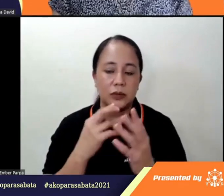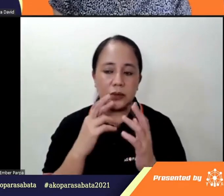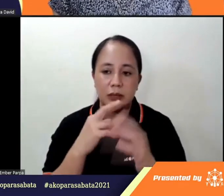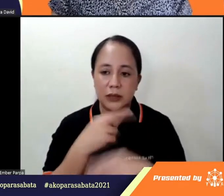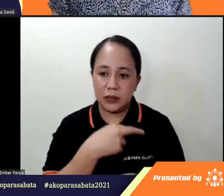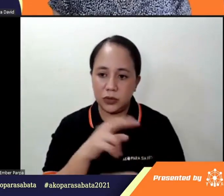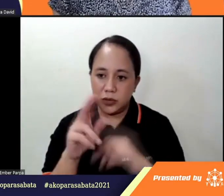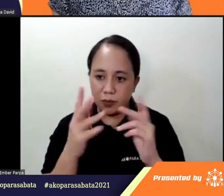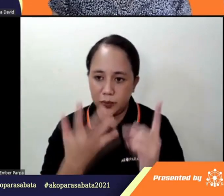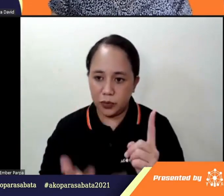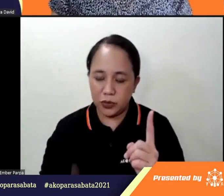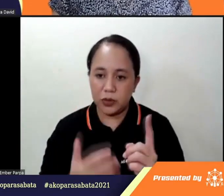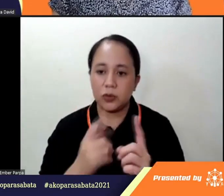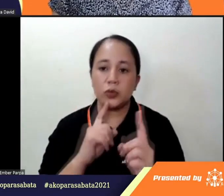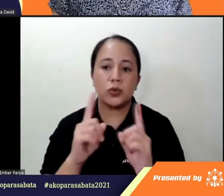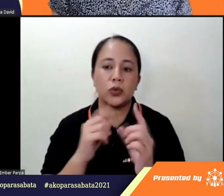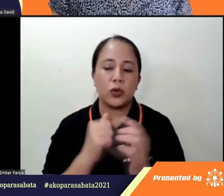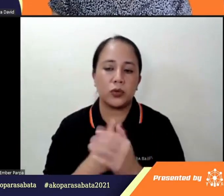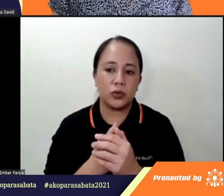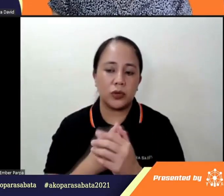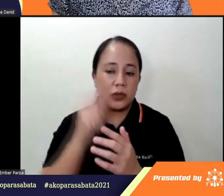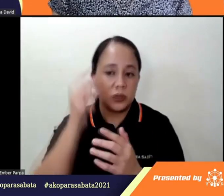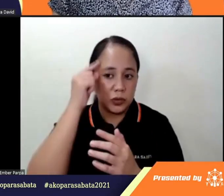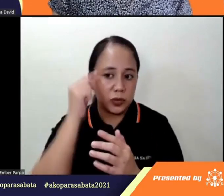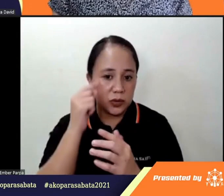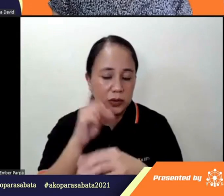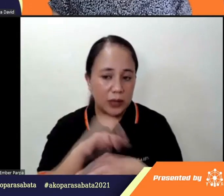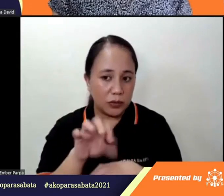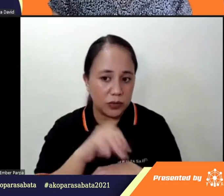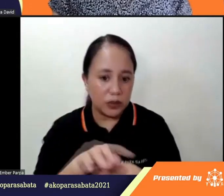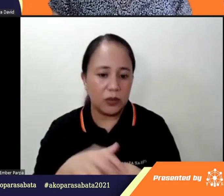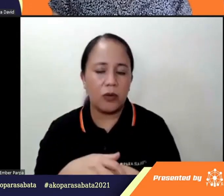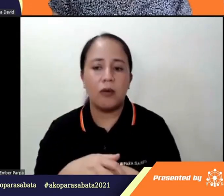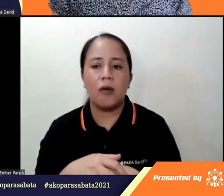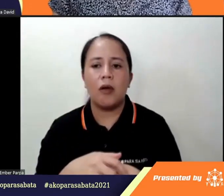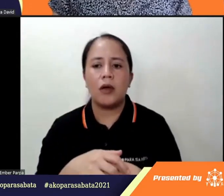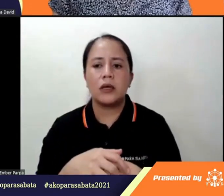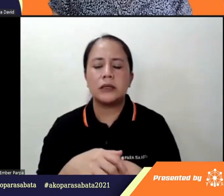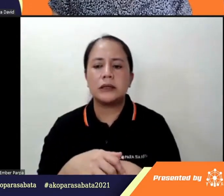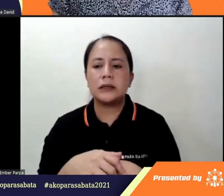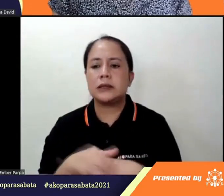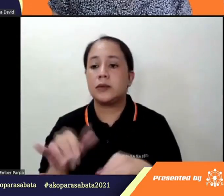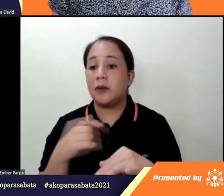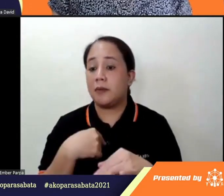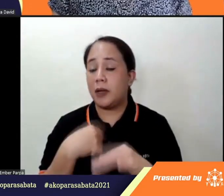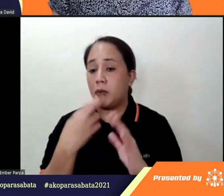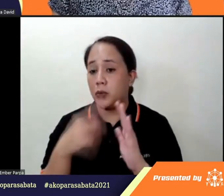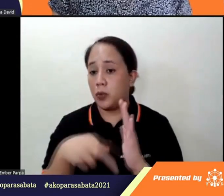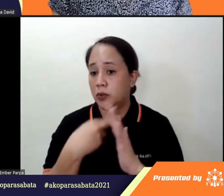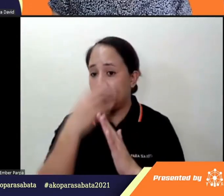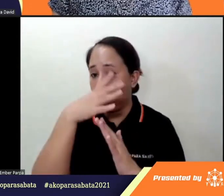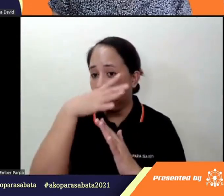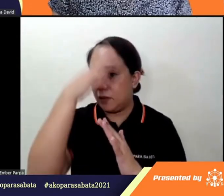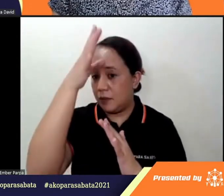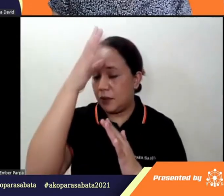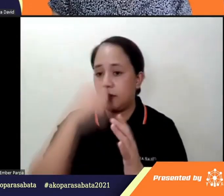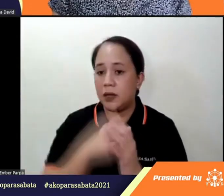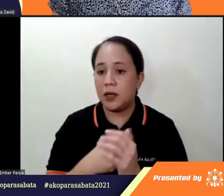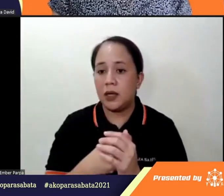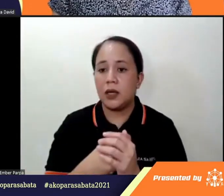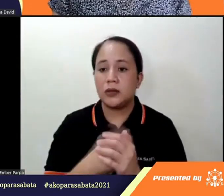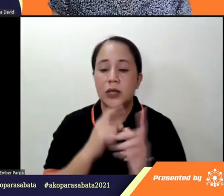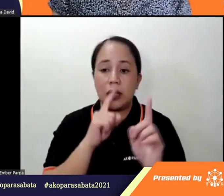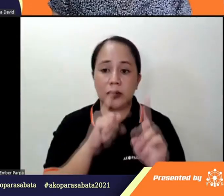So, do you want to talk to a gender counselor? Ako as my role as a parent is kung hindi ko kasi alam answer